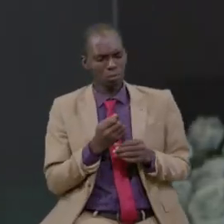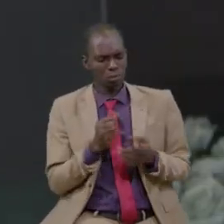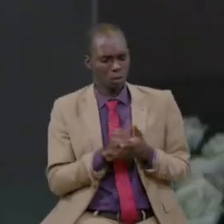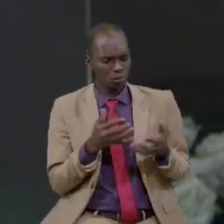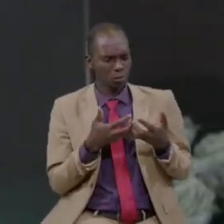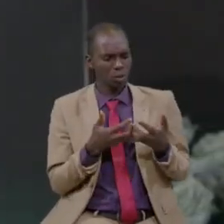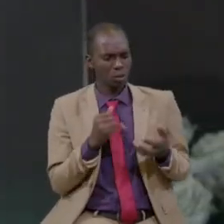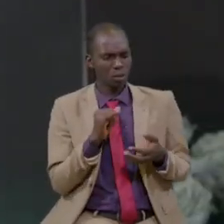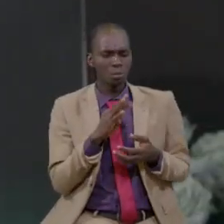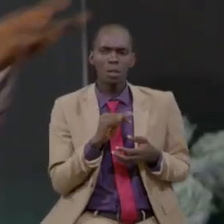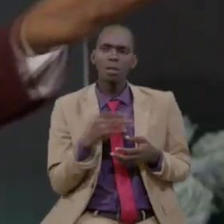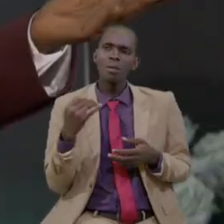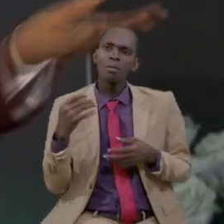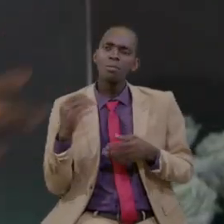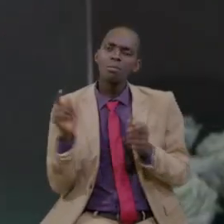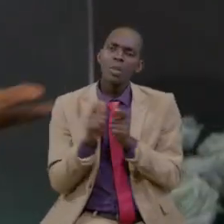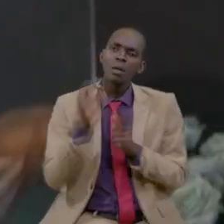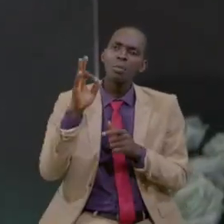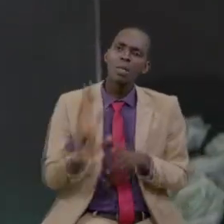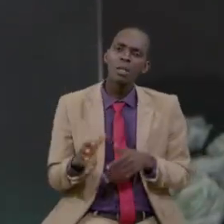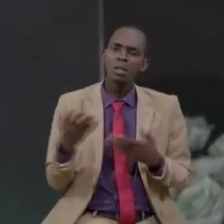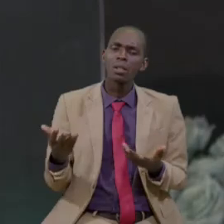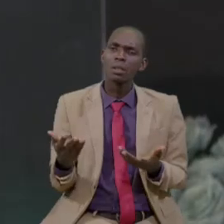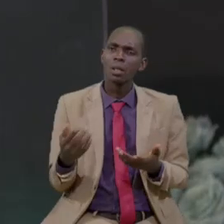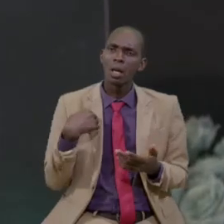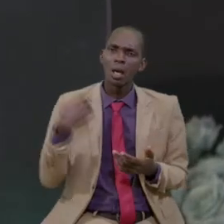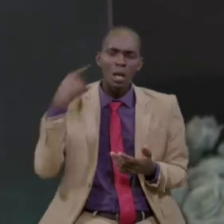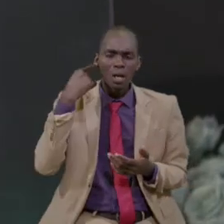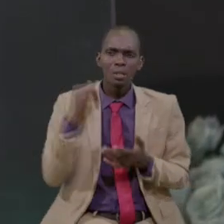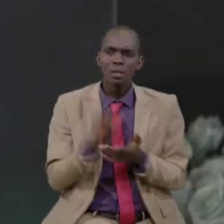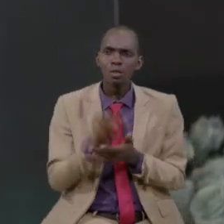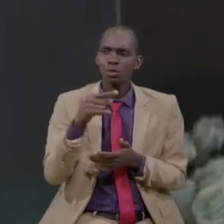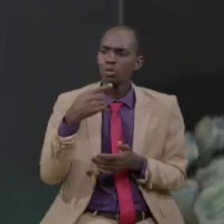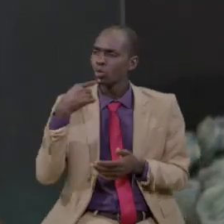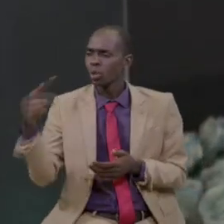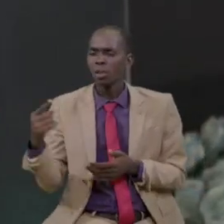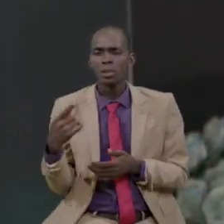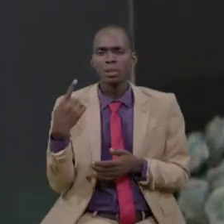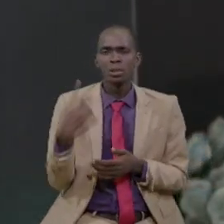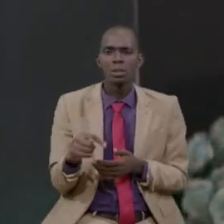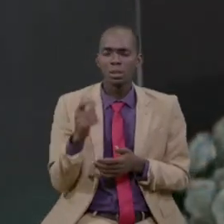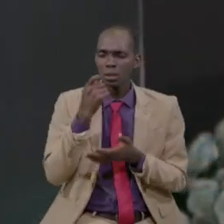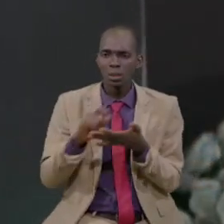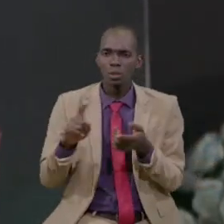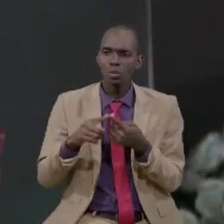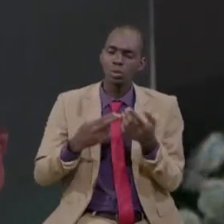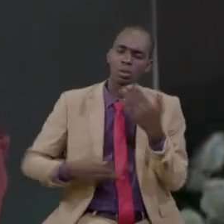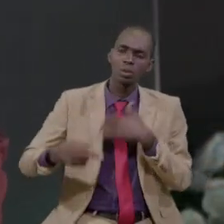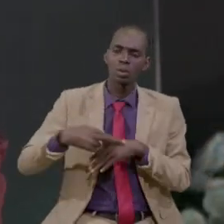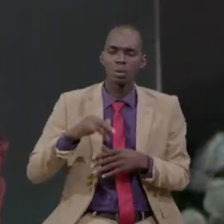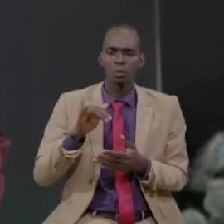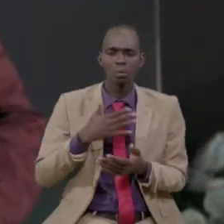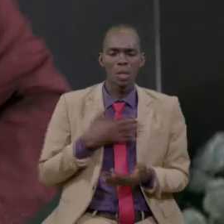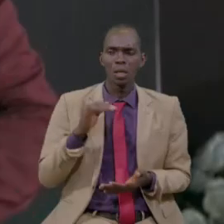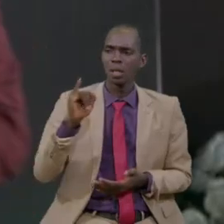said, they should return the IBM machine. I gave it. And then he said, you